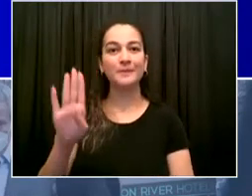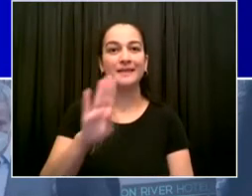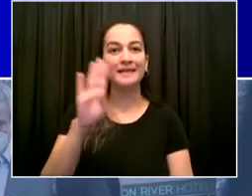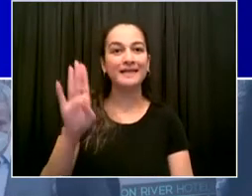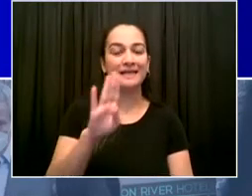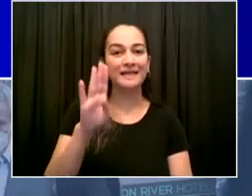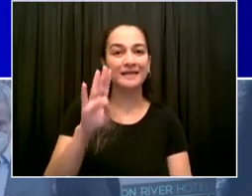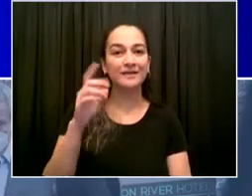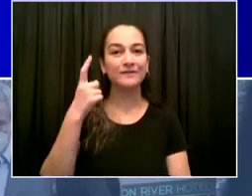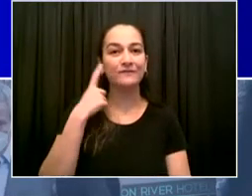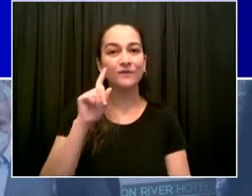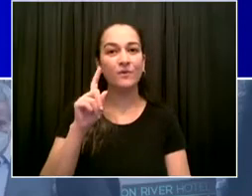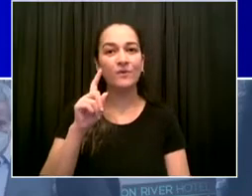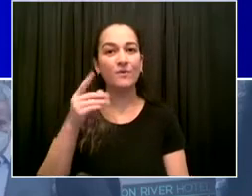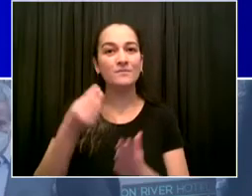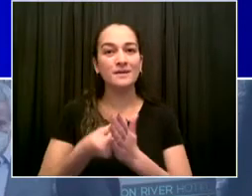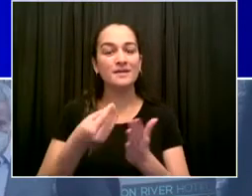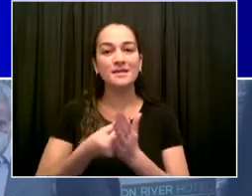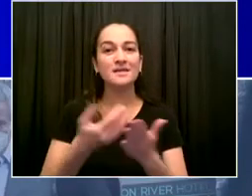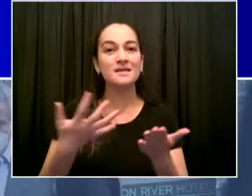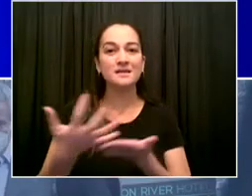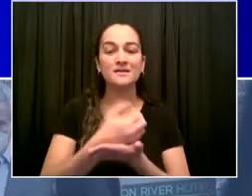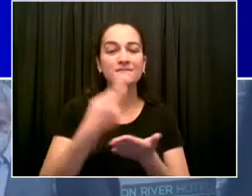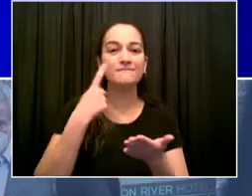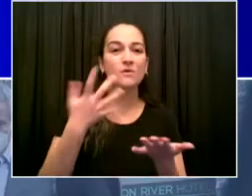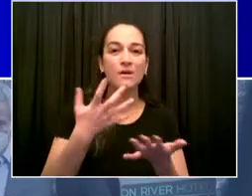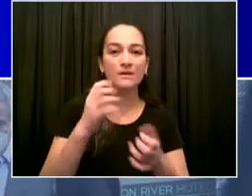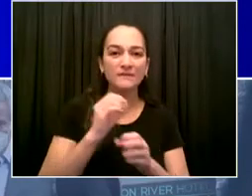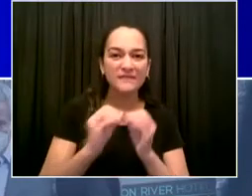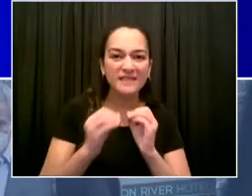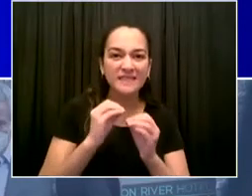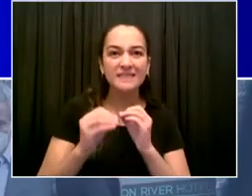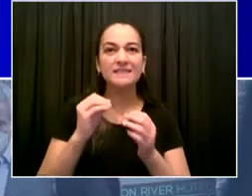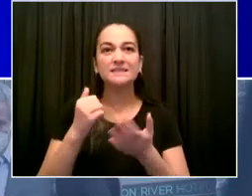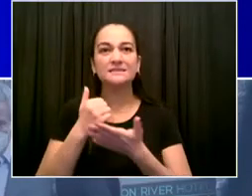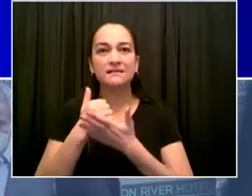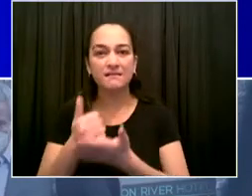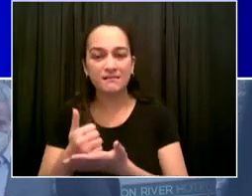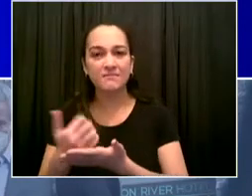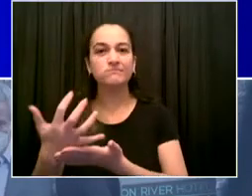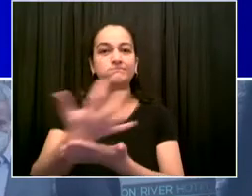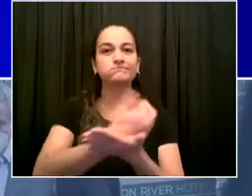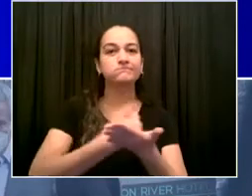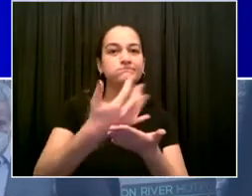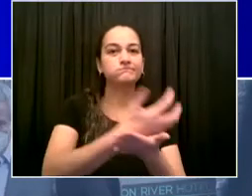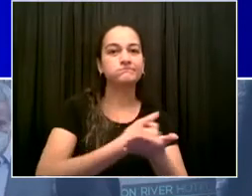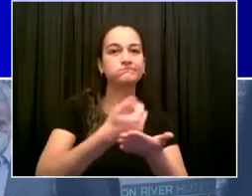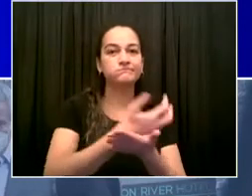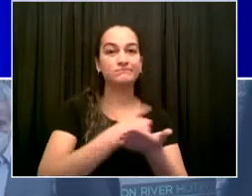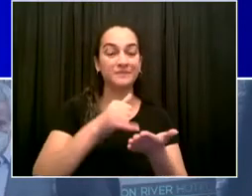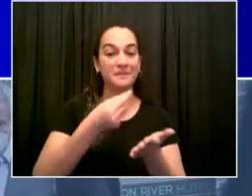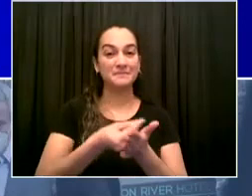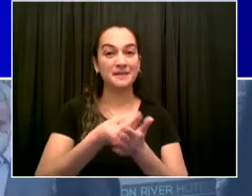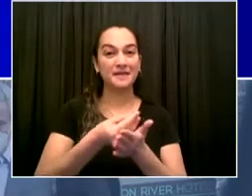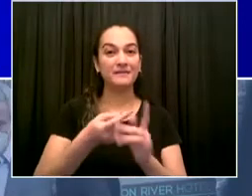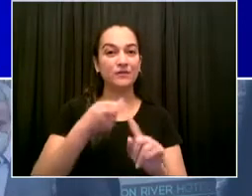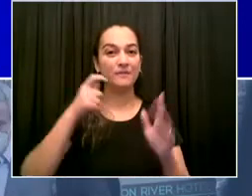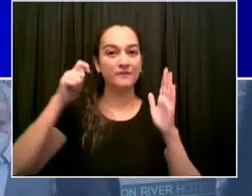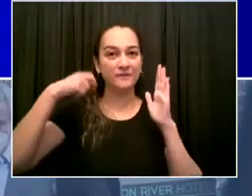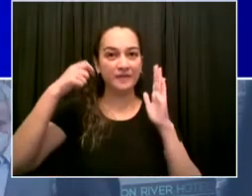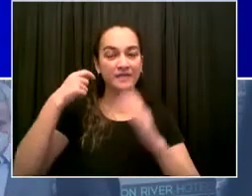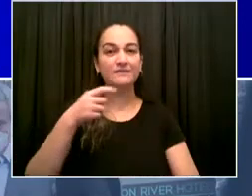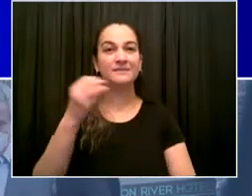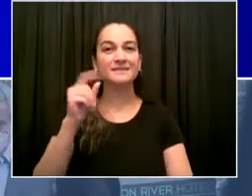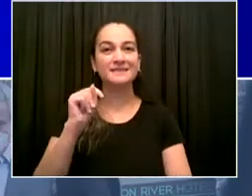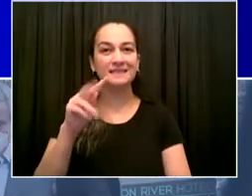over $18 billion in wages. So the question a lot of people, of course, said, well, the pandemic threw everything off. What's